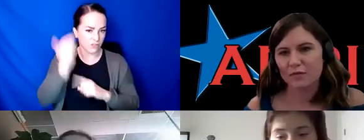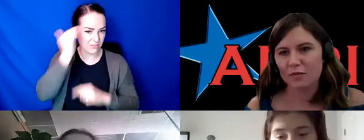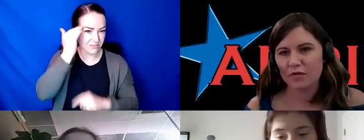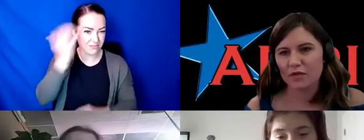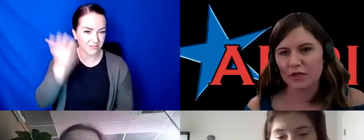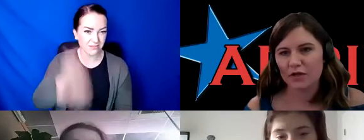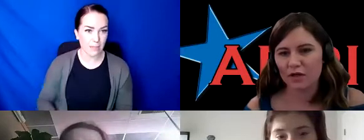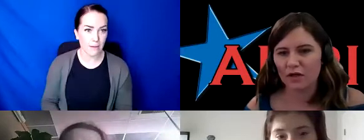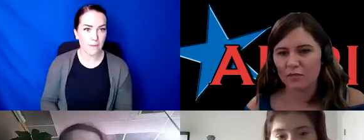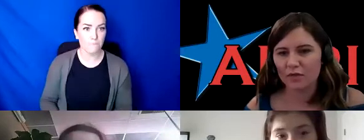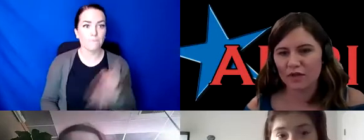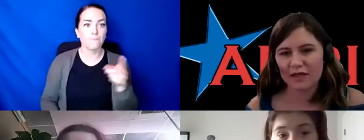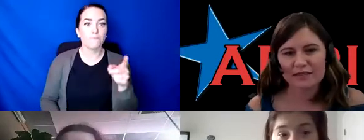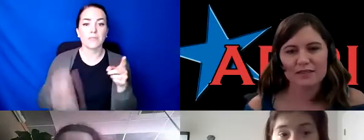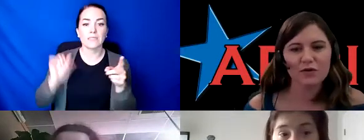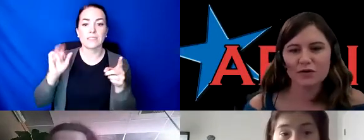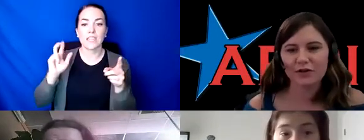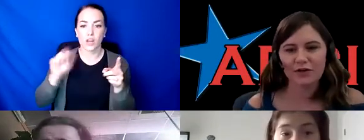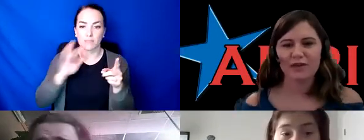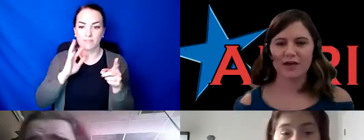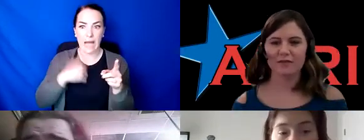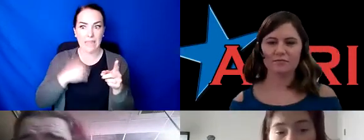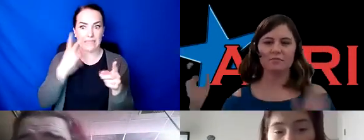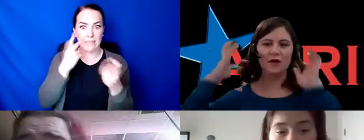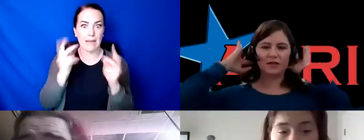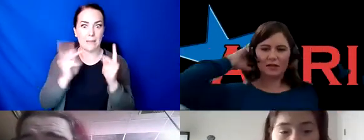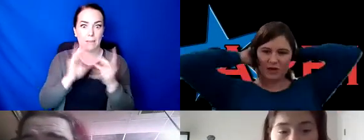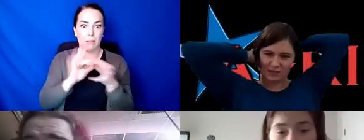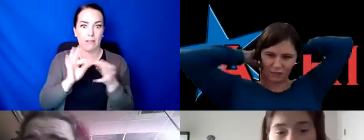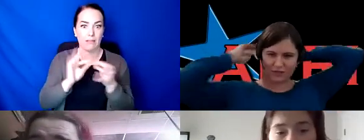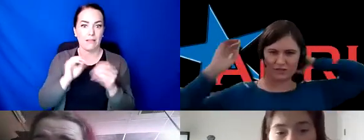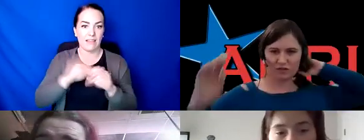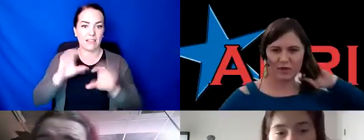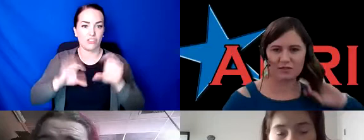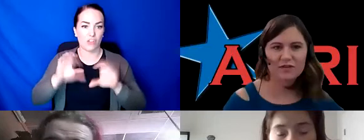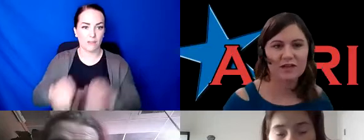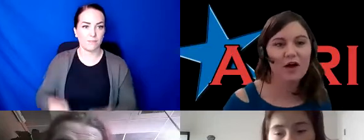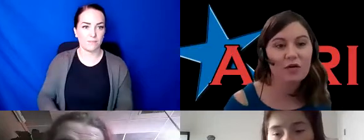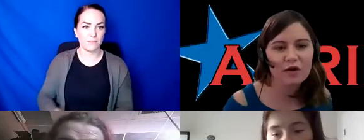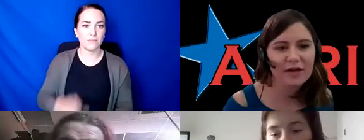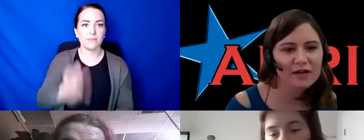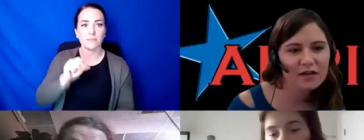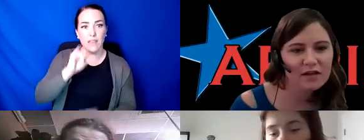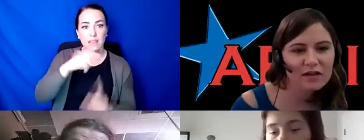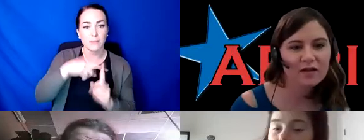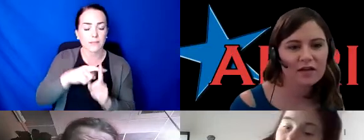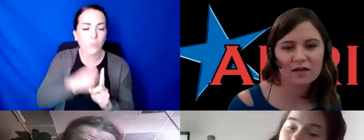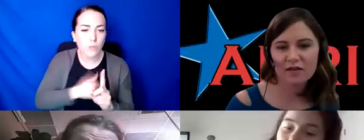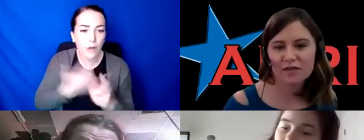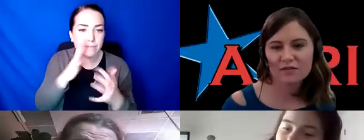I see so many people in the chat. Cassidy, totally agree with that. Modeling in a positive way is such a positive thing. Oh, go